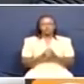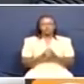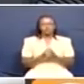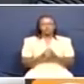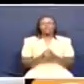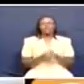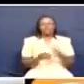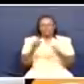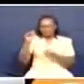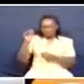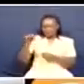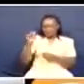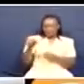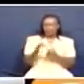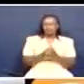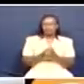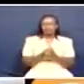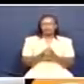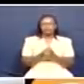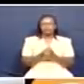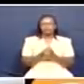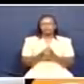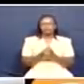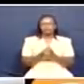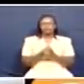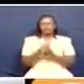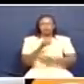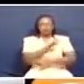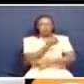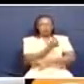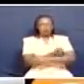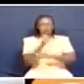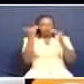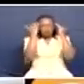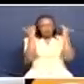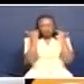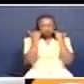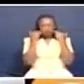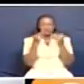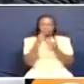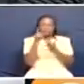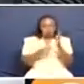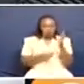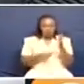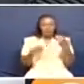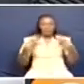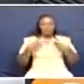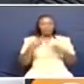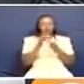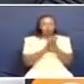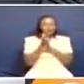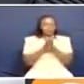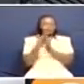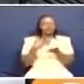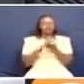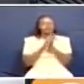the jurisprudence of the court is that parties who seek to be enjoined as amicus, first